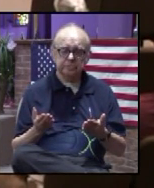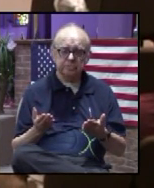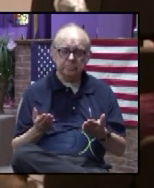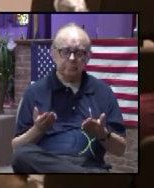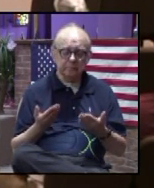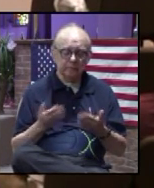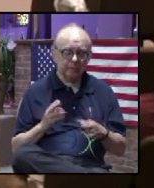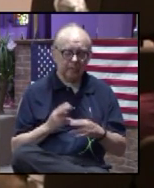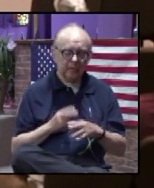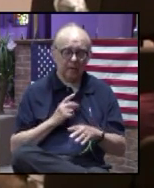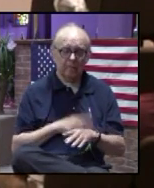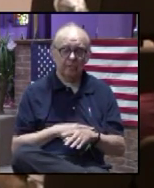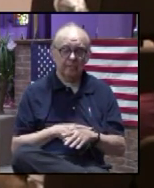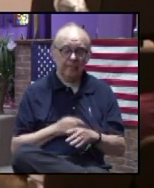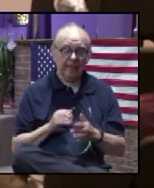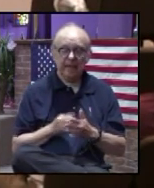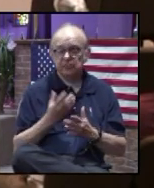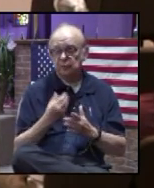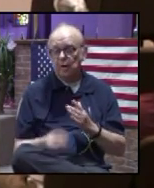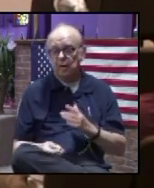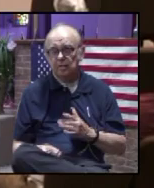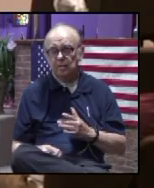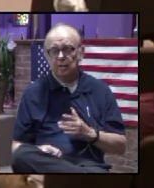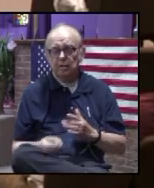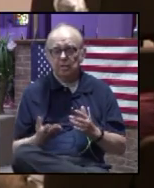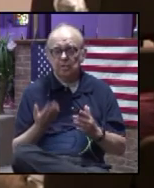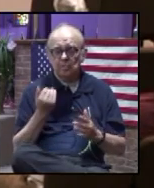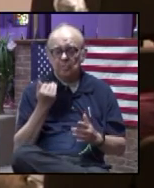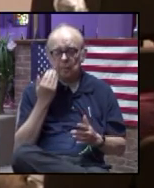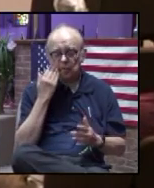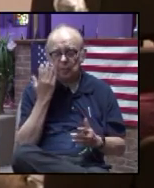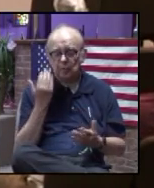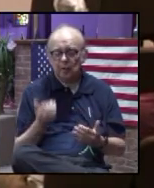After a little while, it's gone. You want to know why?